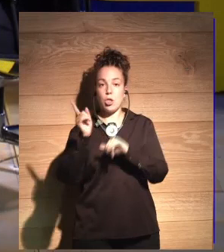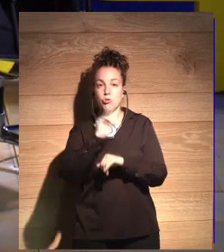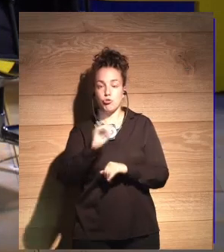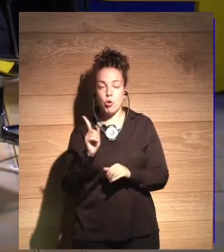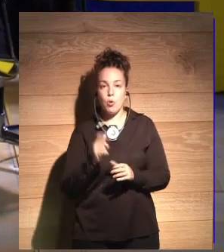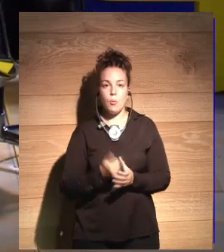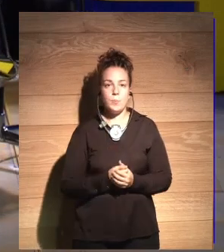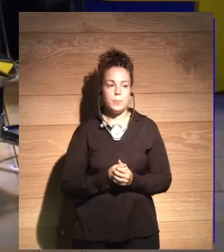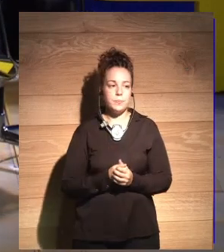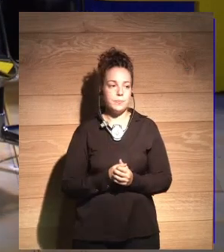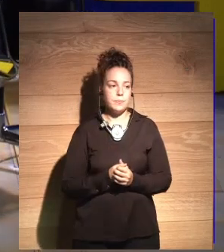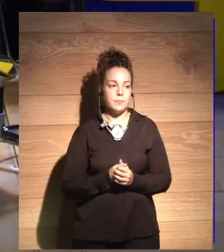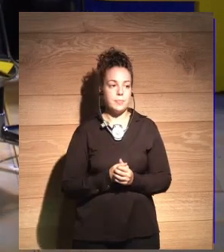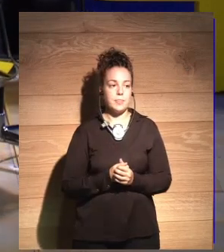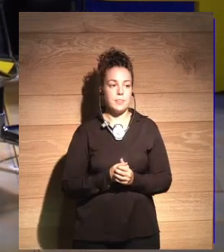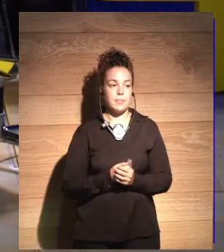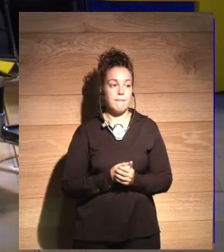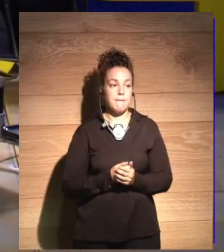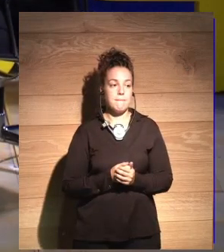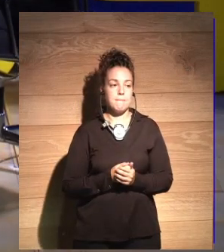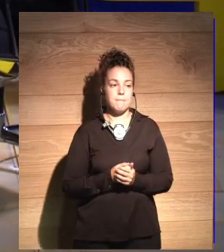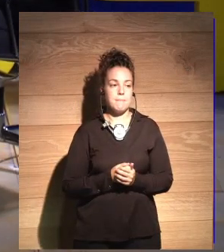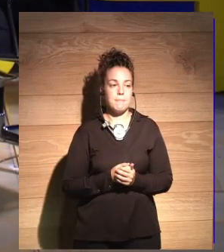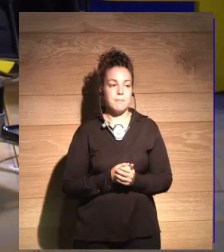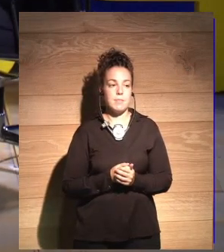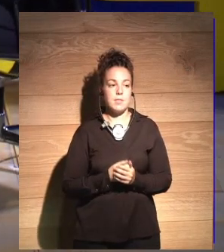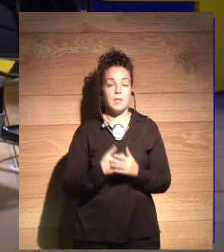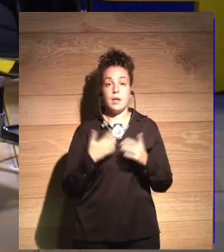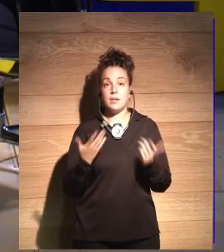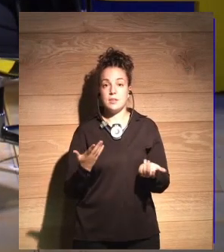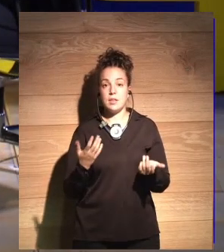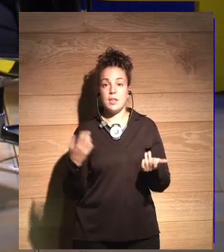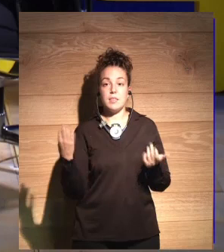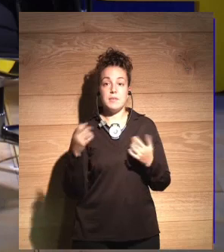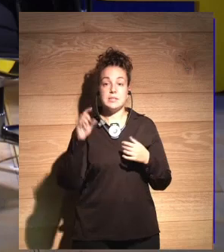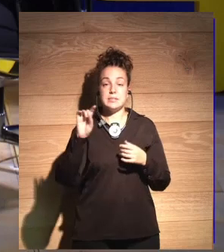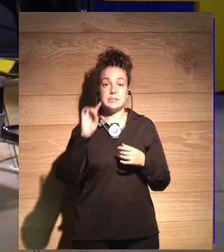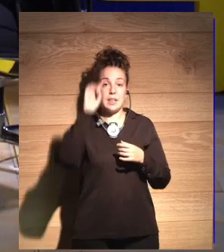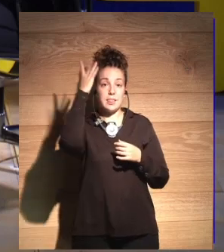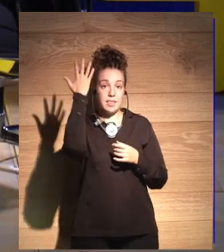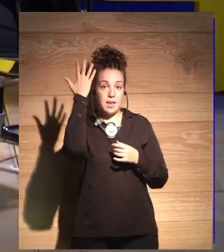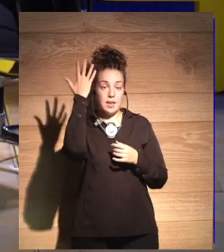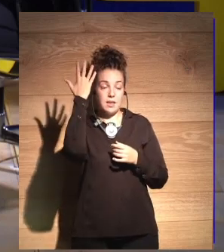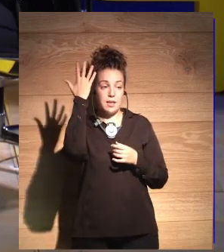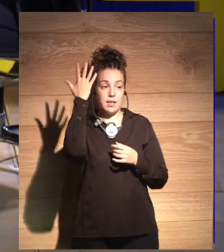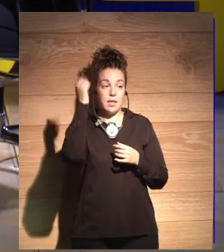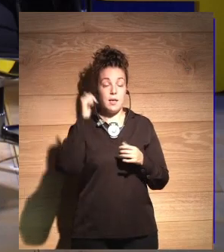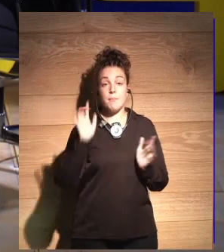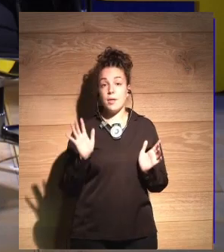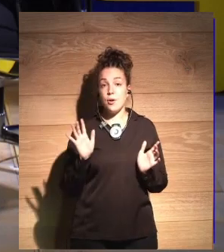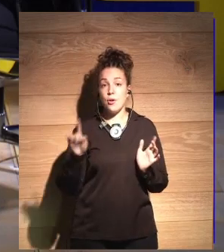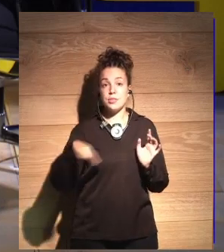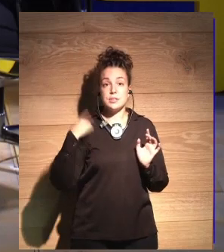definitely not Protestant. Right. So there's this idea, and then But then this